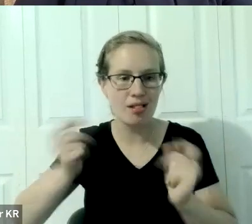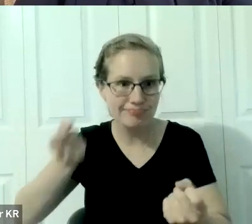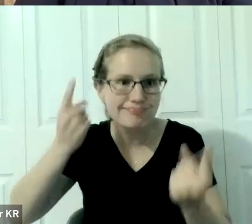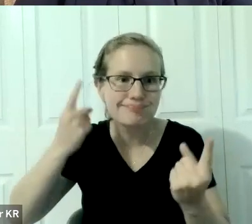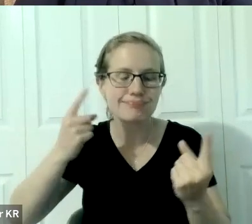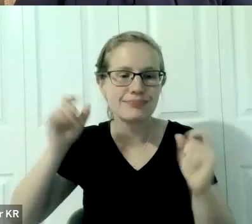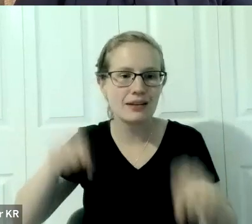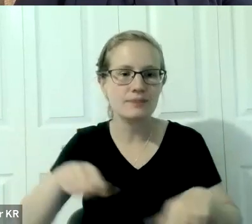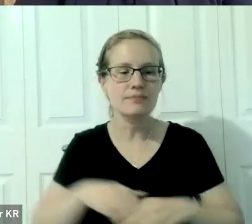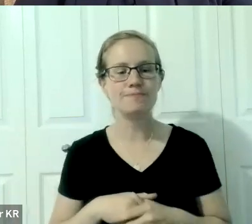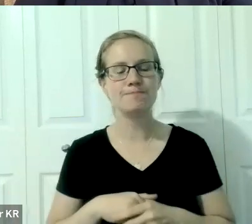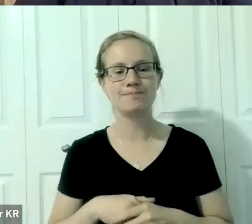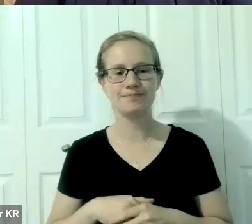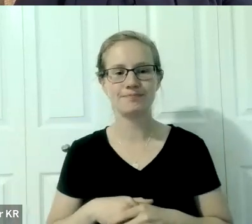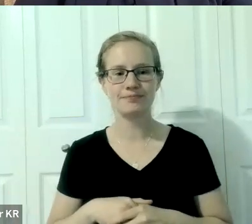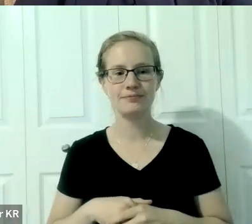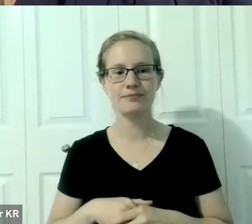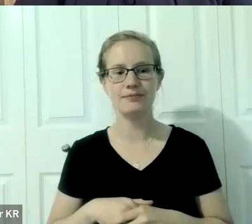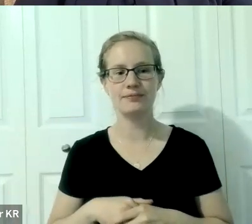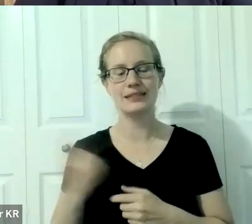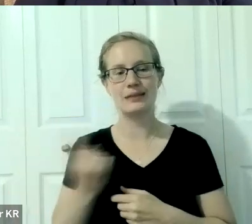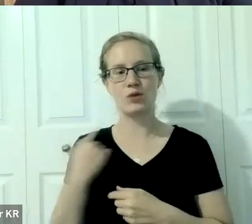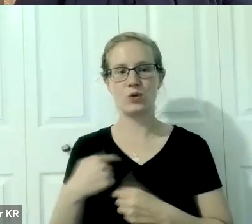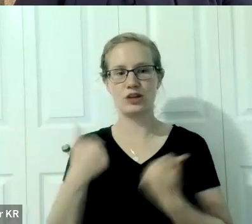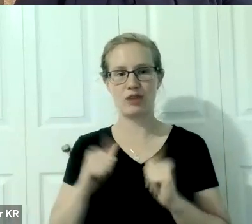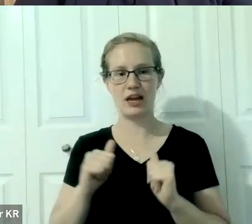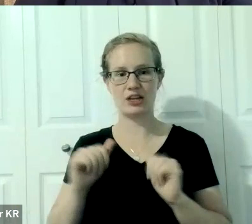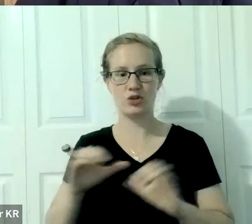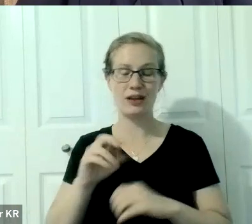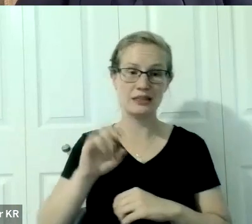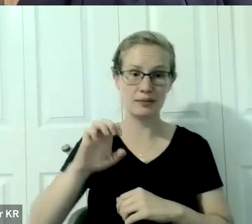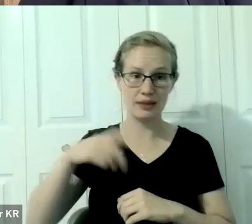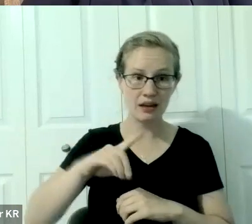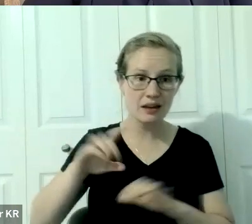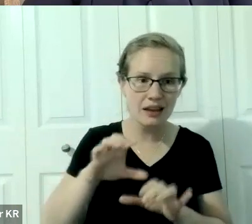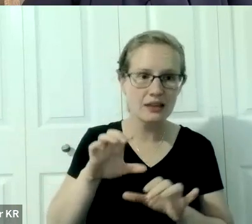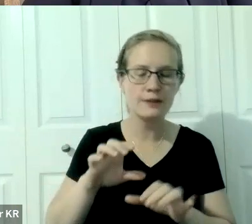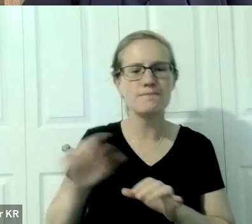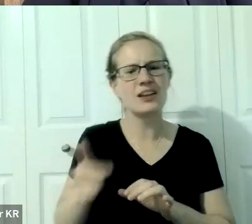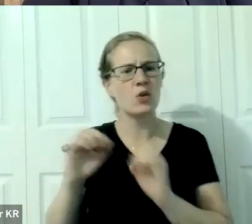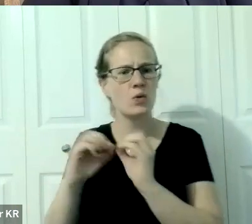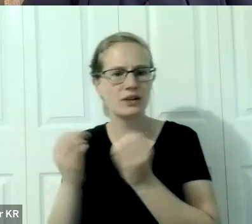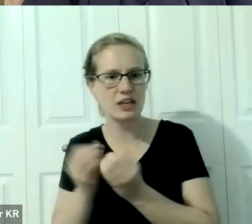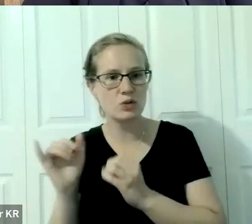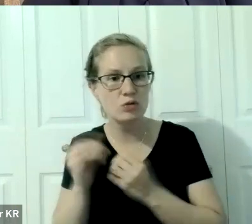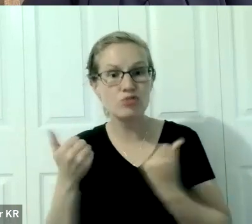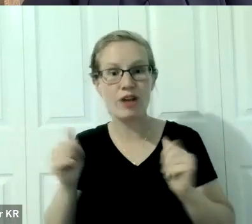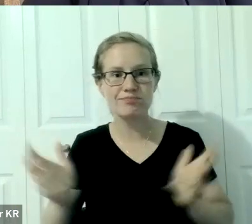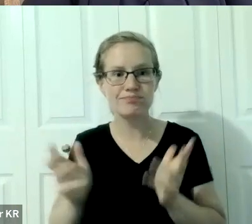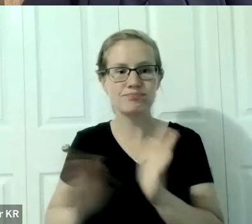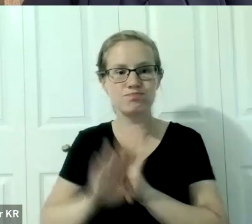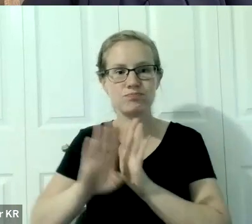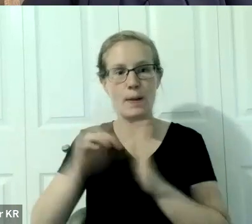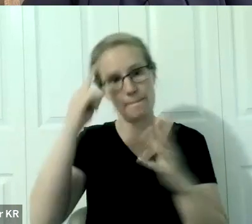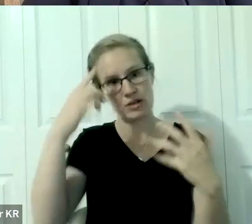understand. And that's one of the things that we try to do, and the NCPD does, and other organizations, is build up what we call mental